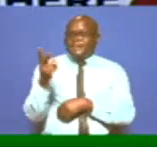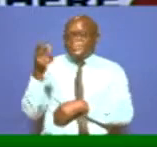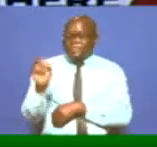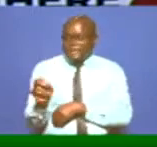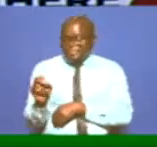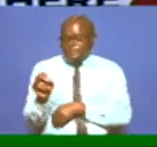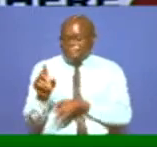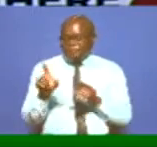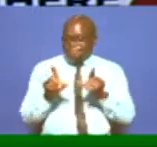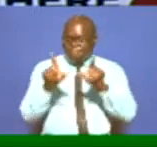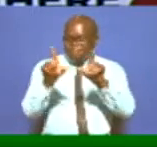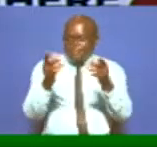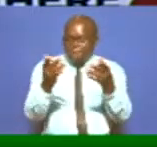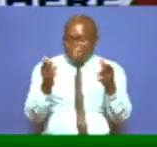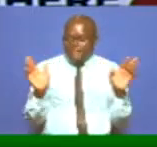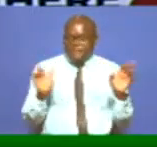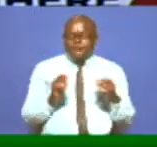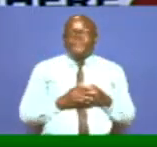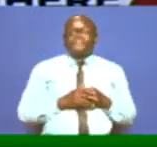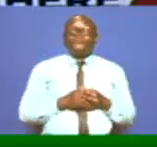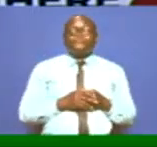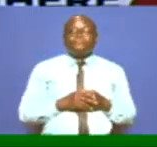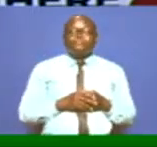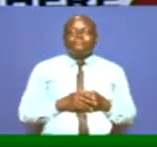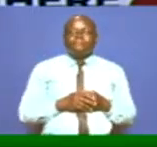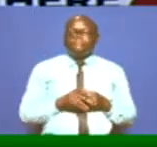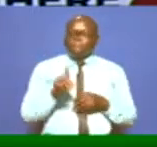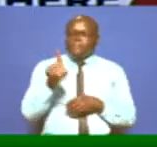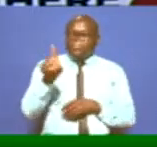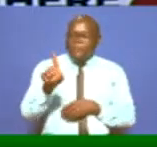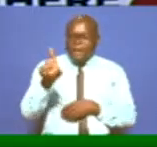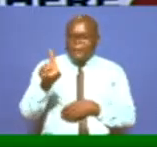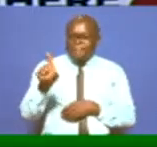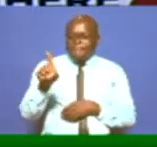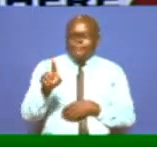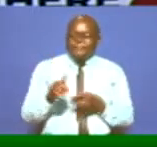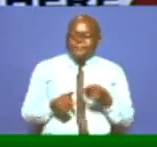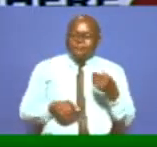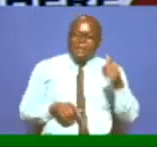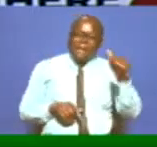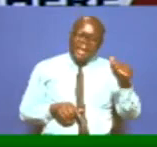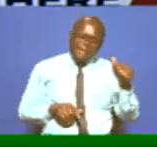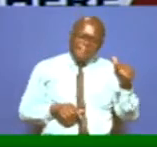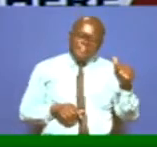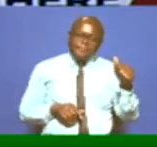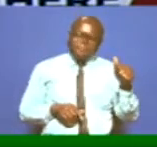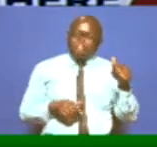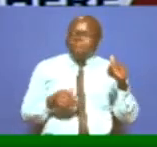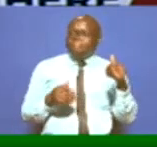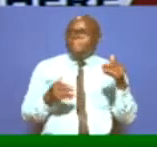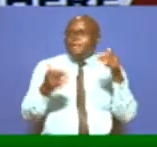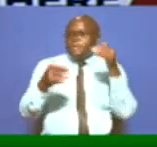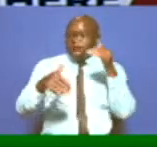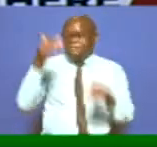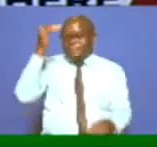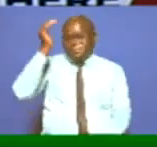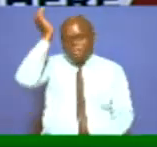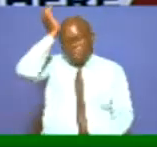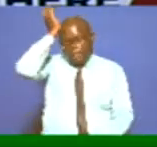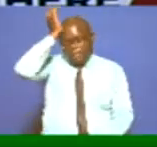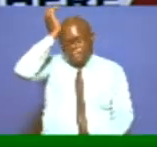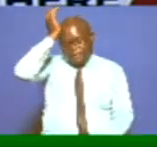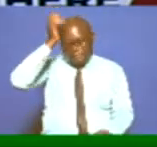the certificates therein. One. A. University of Eldoret.